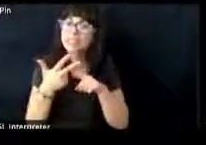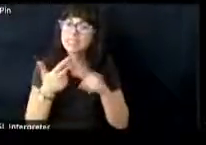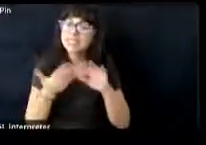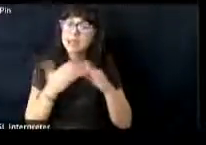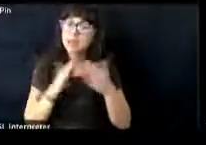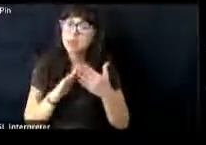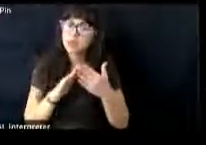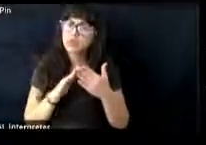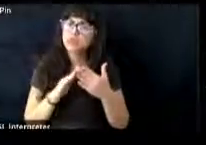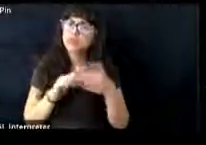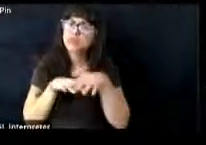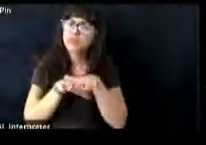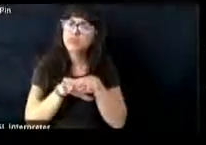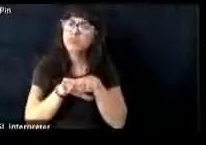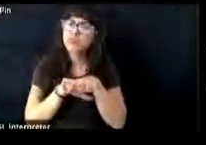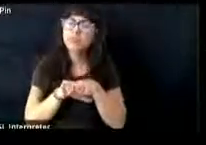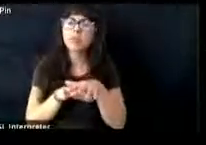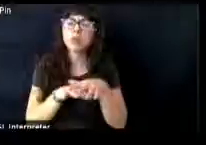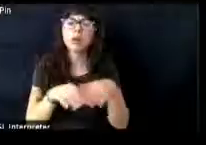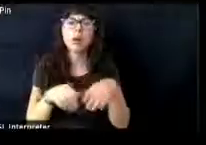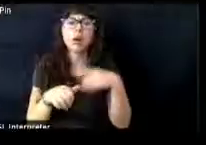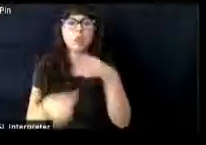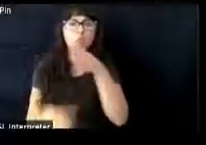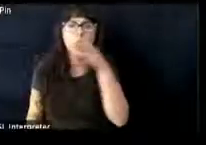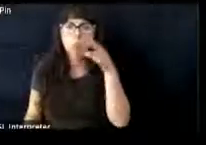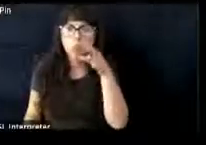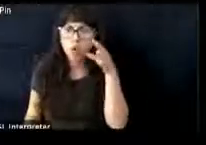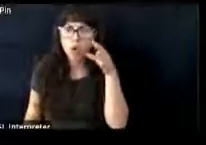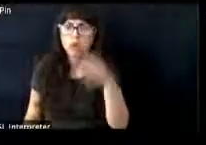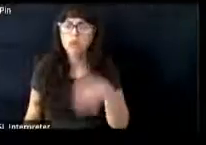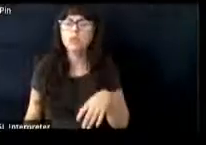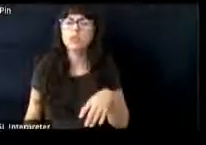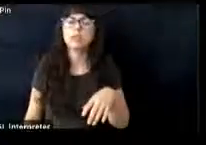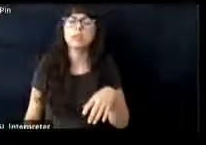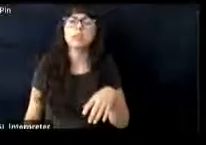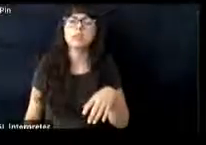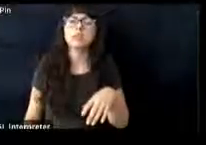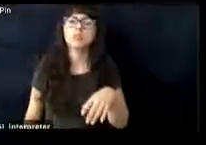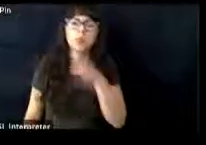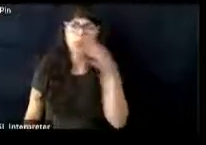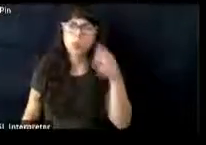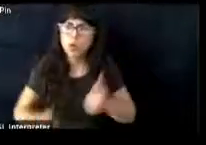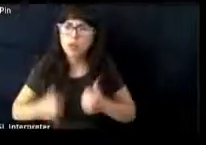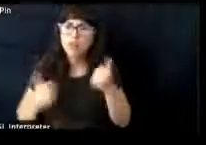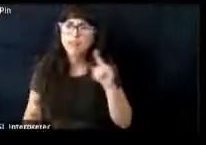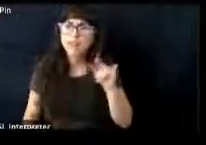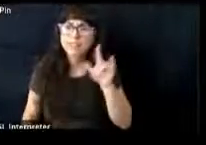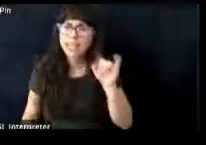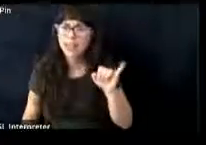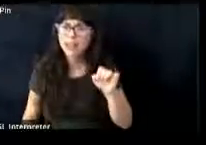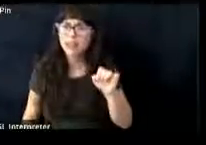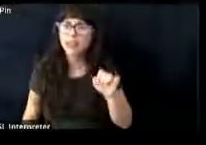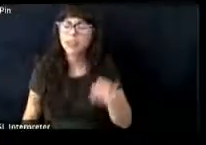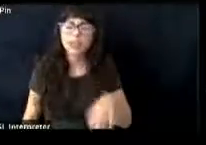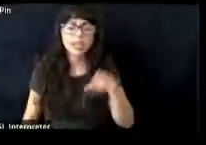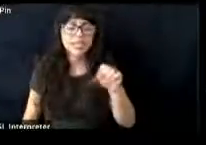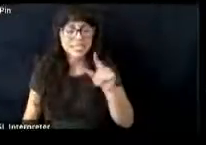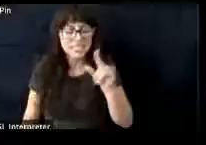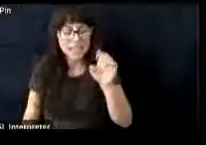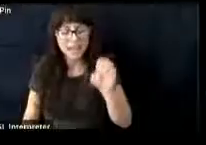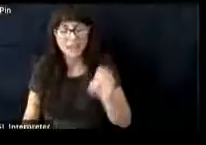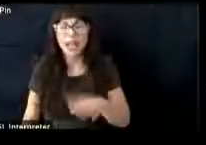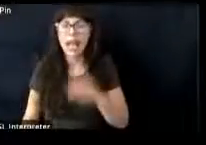interface between rural communities, rural lifestyles, as well as suburban lifestyles. And